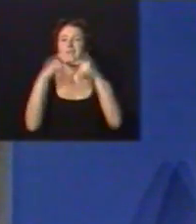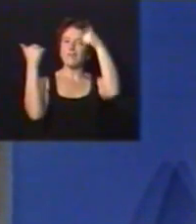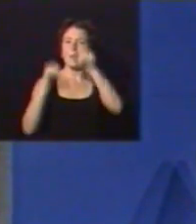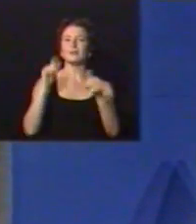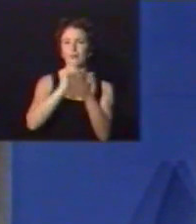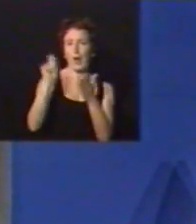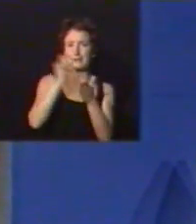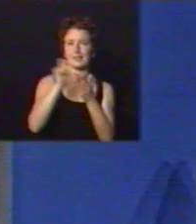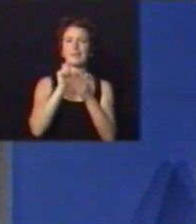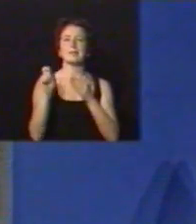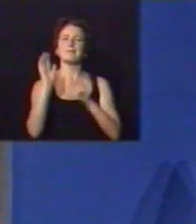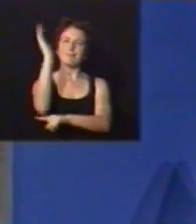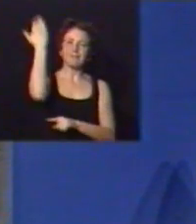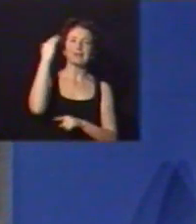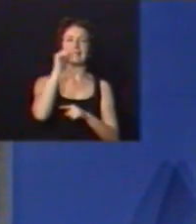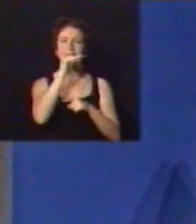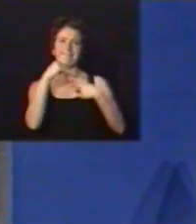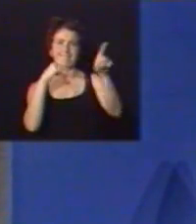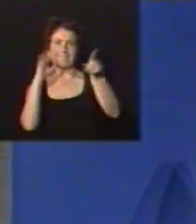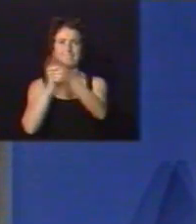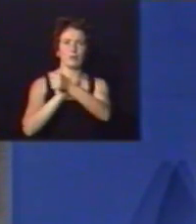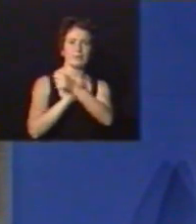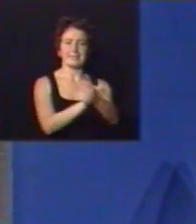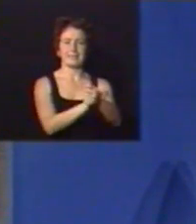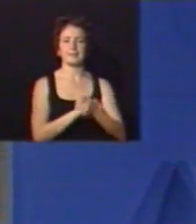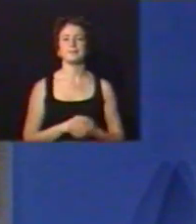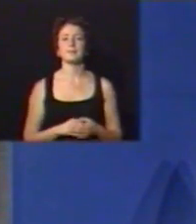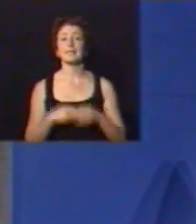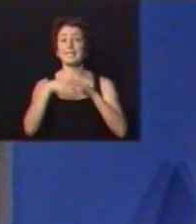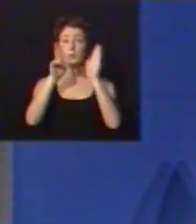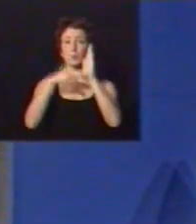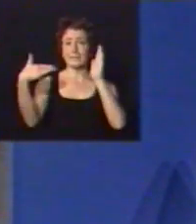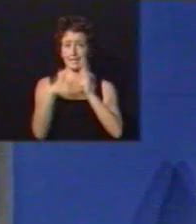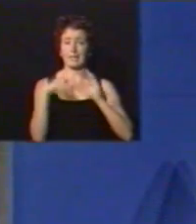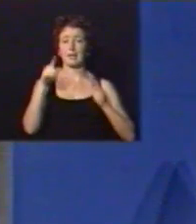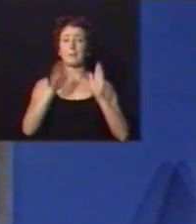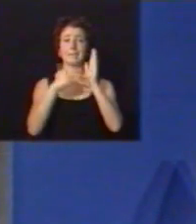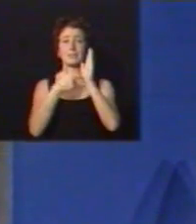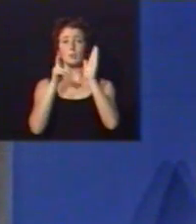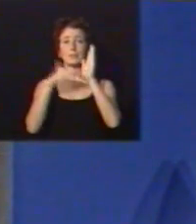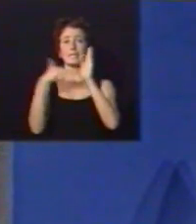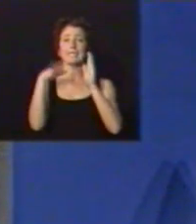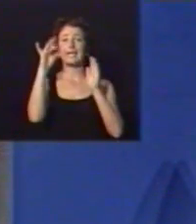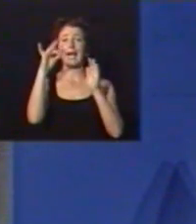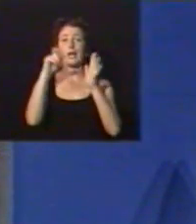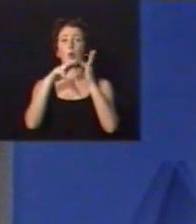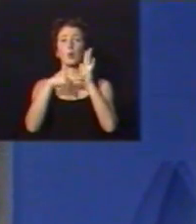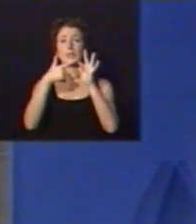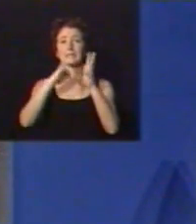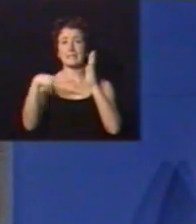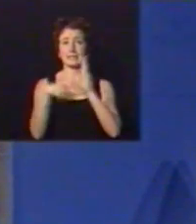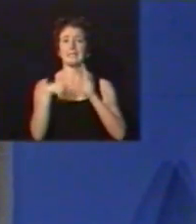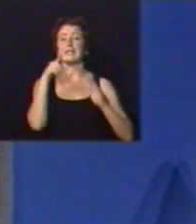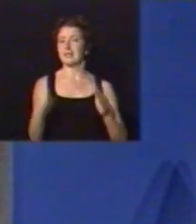in New Zealand, the Mr. Gay New Zealand contest, which was to be held at the Labor Day weekend in Wellington, has